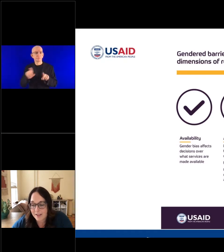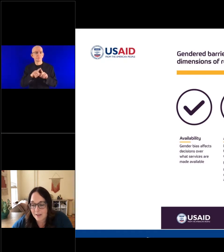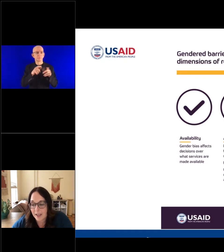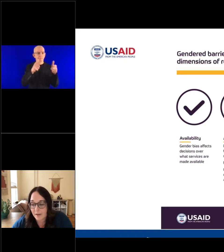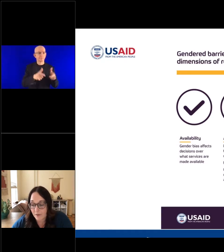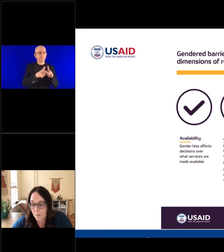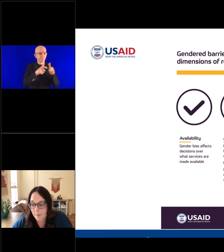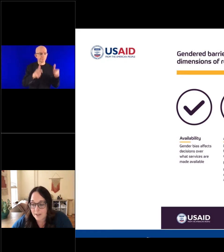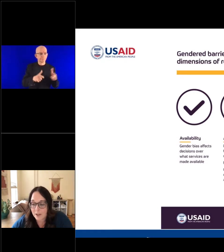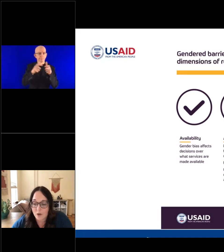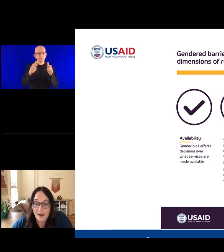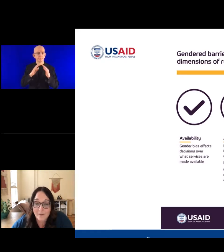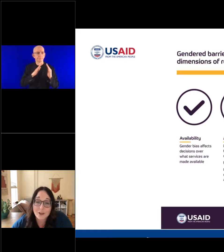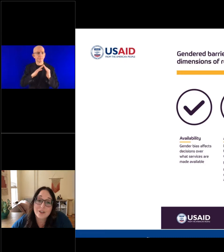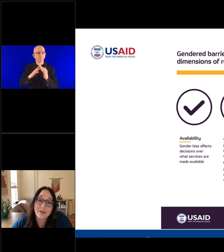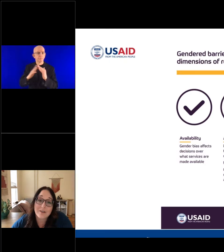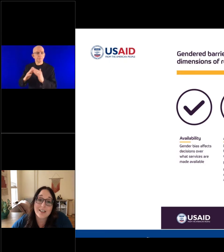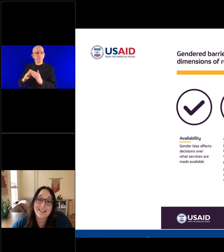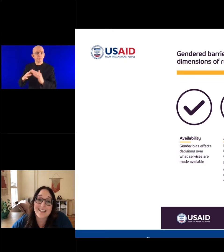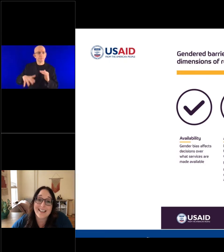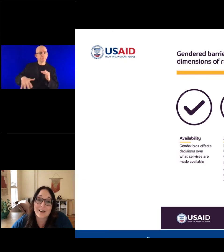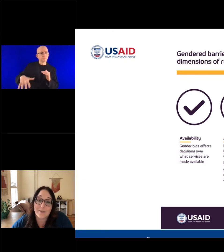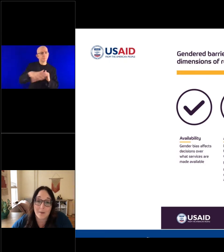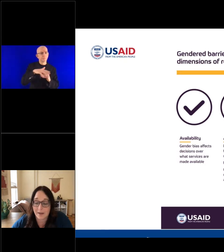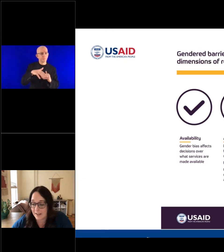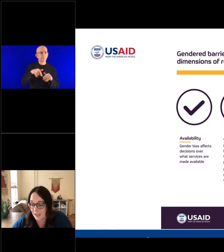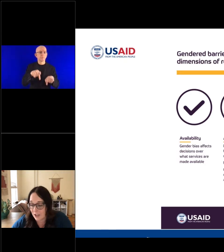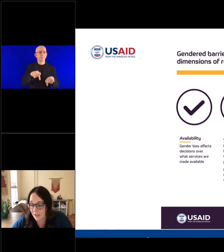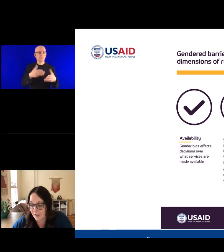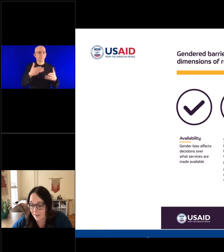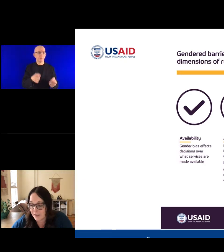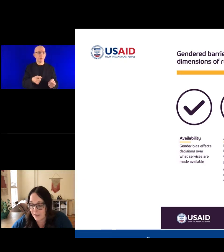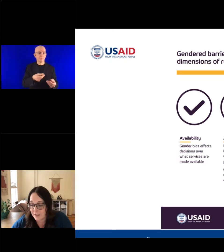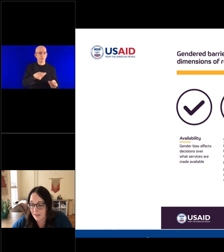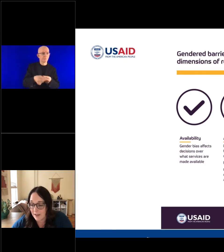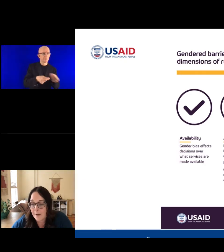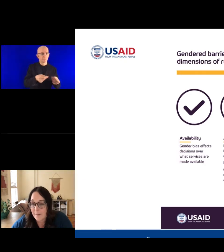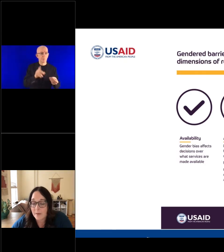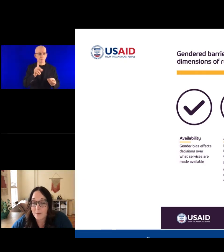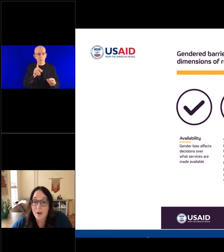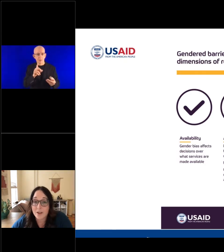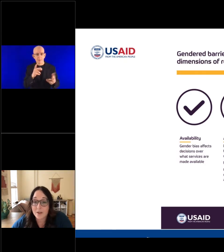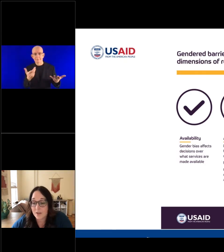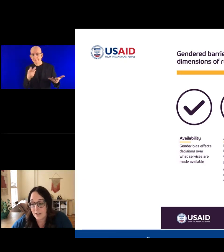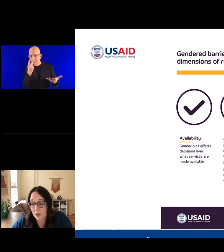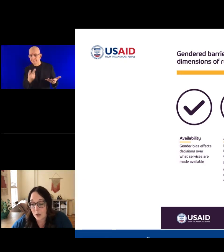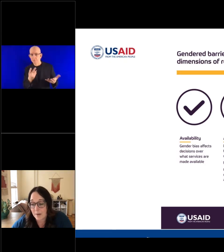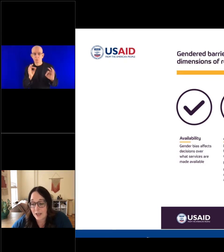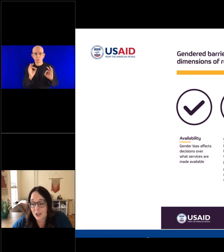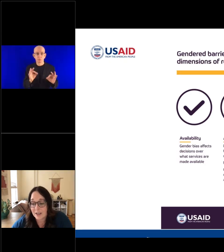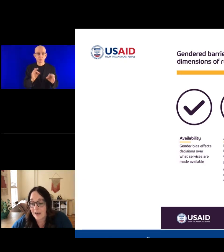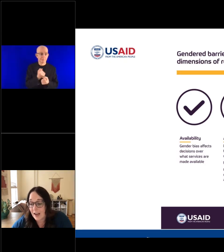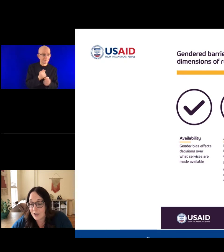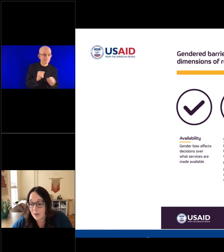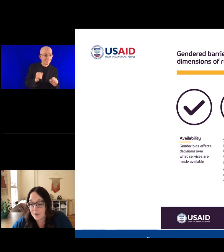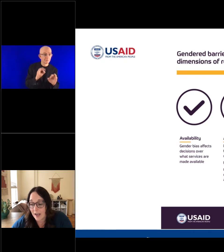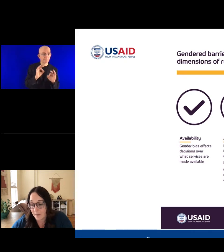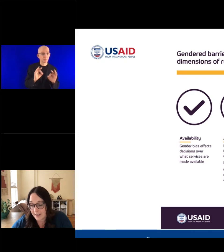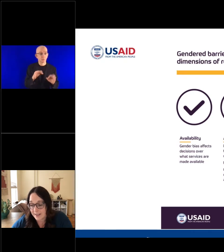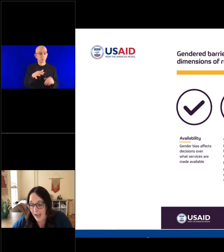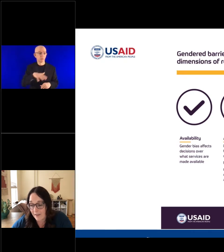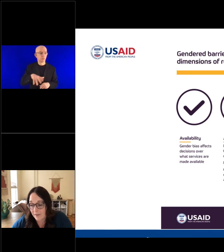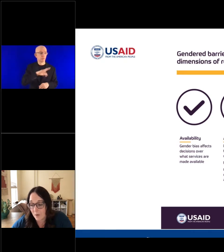the possibility for women to travel to seek rehabilitation services. We also see discrimination in